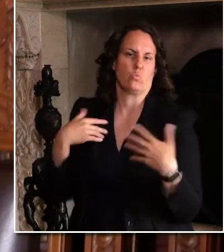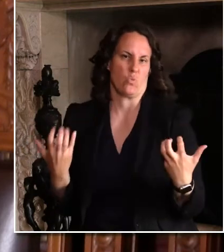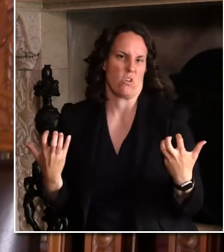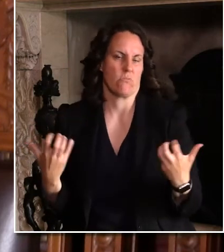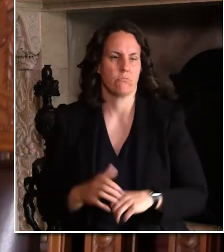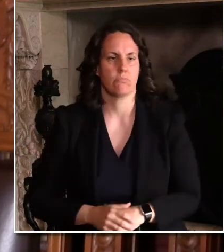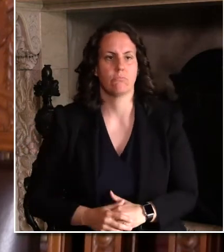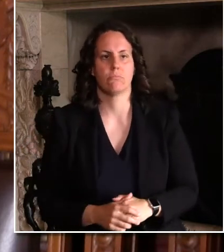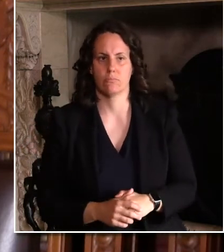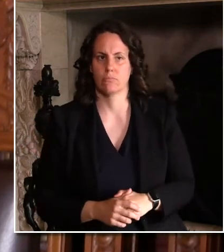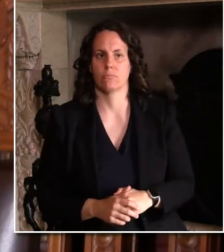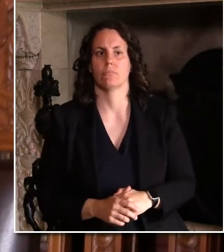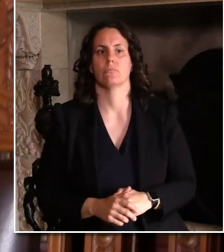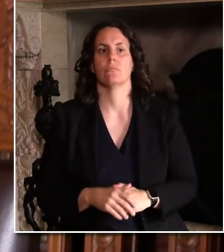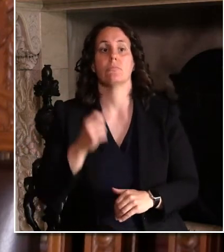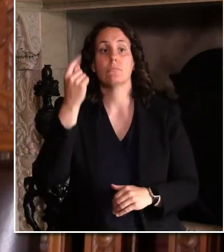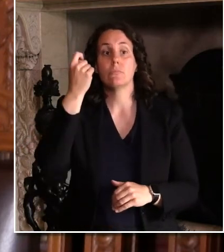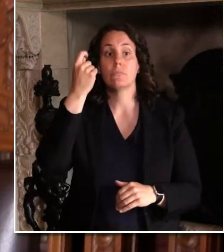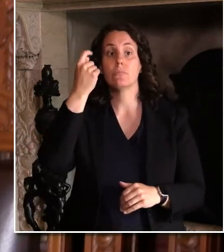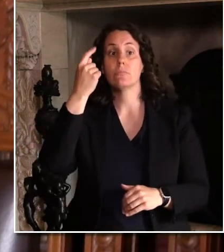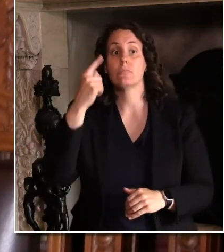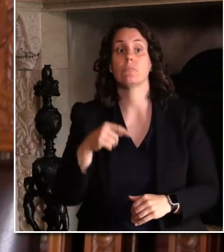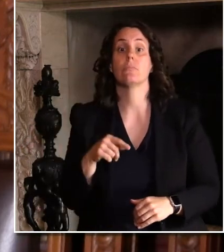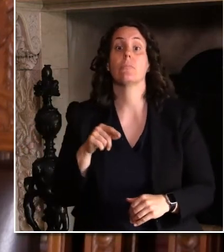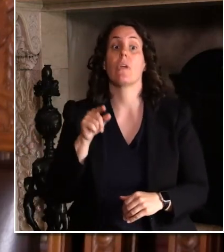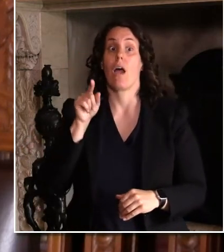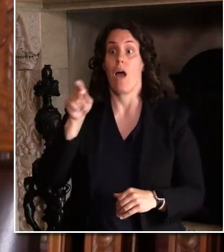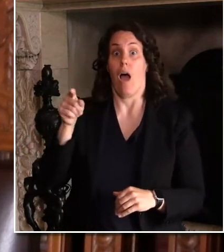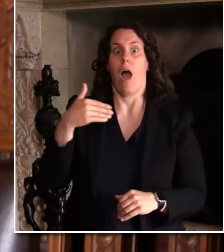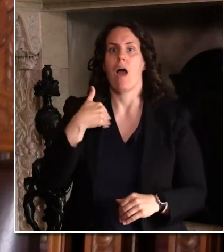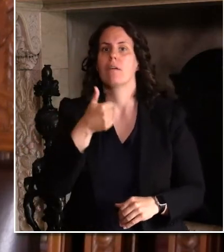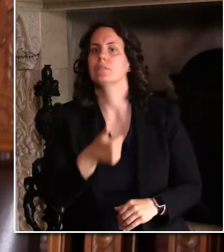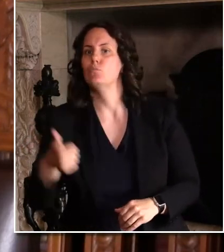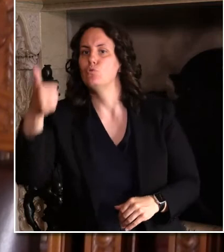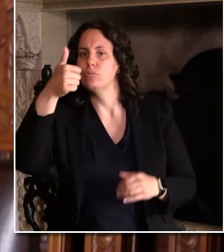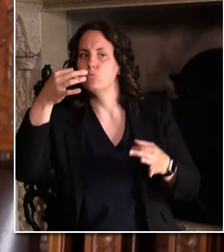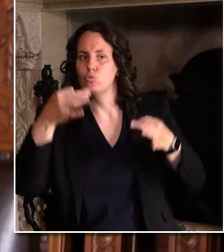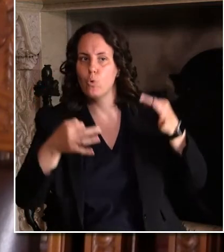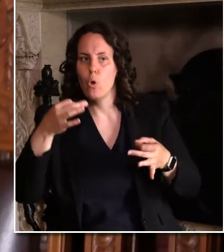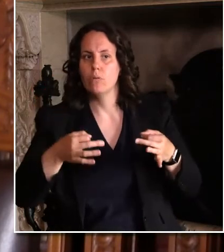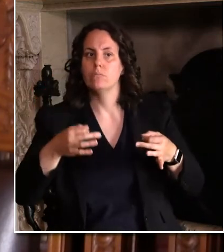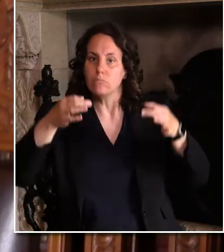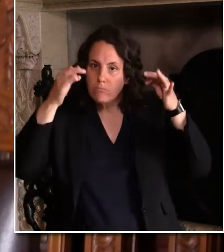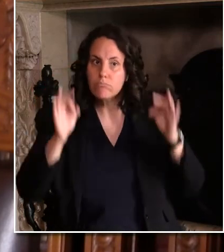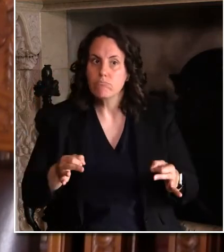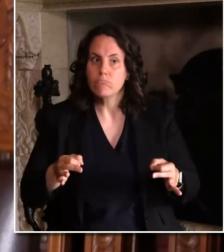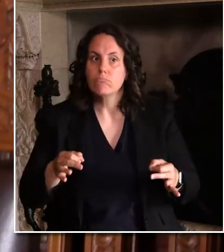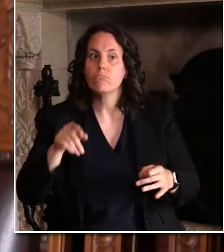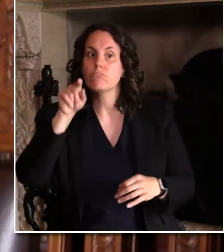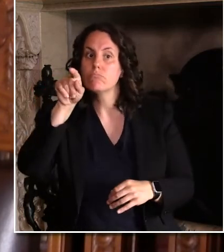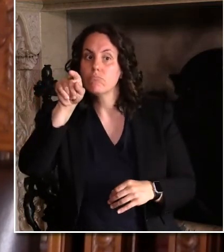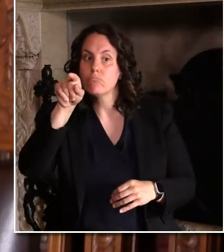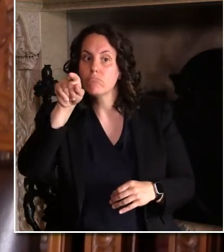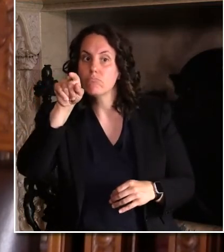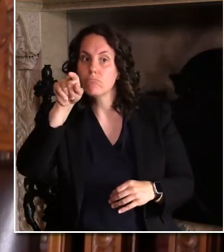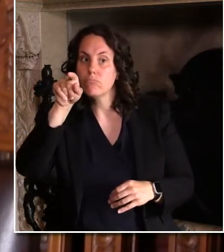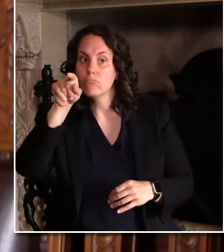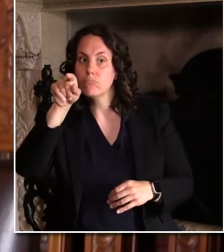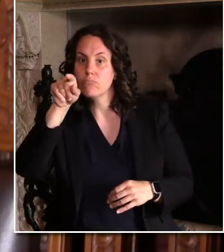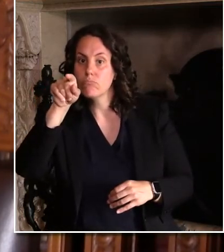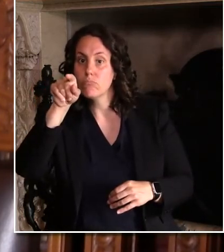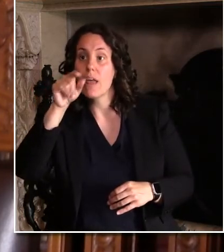decision from the other week is that they created a massive amount of confusion across the state, and it created this